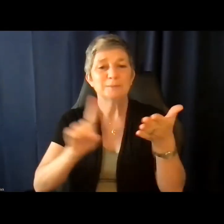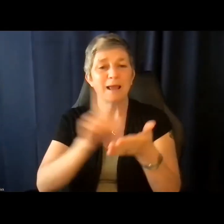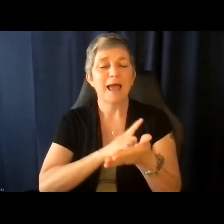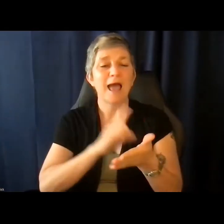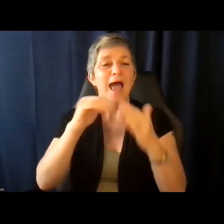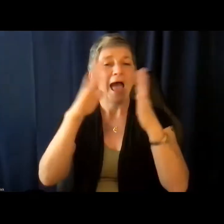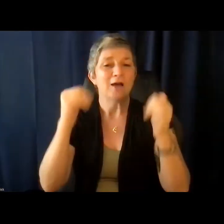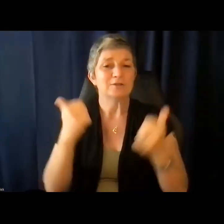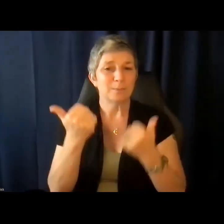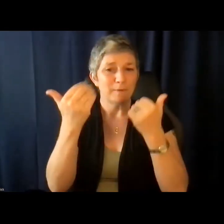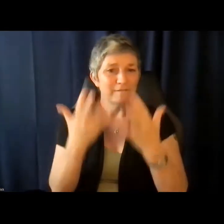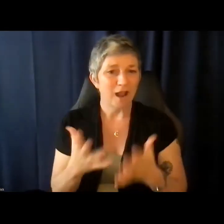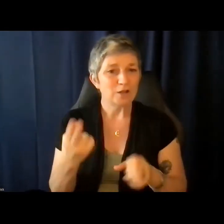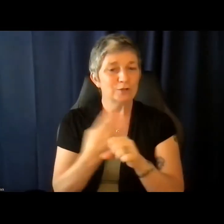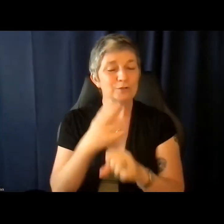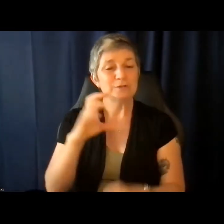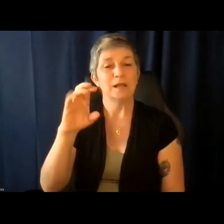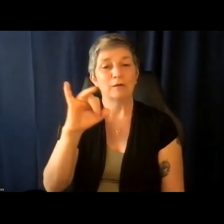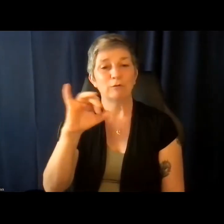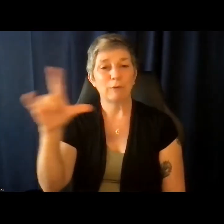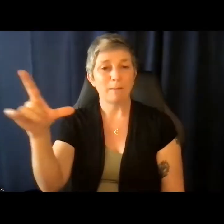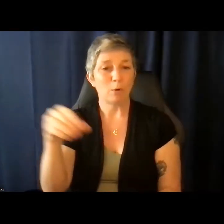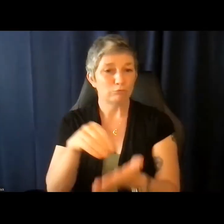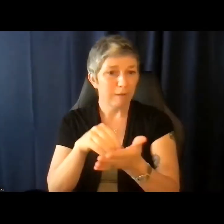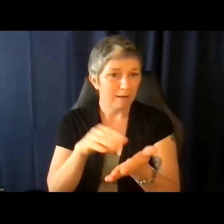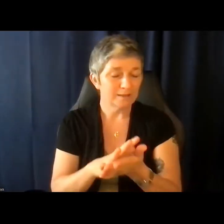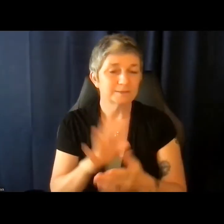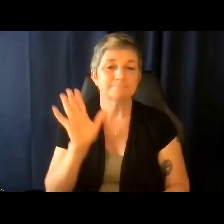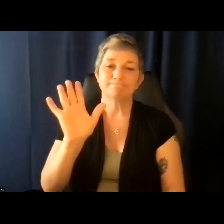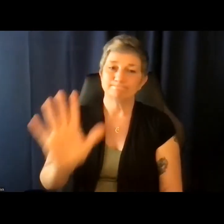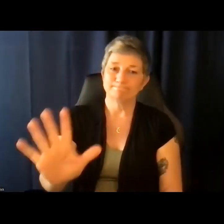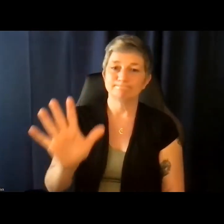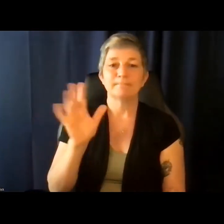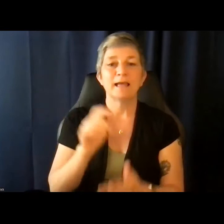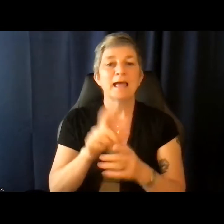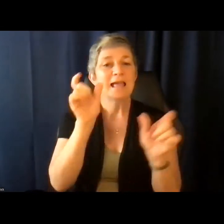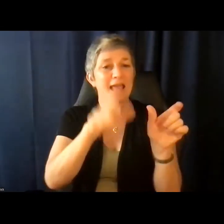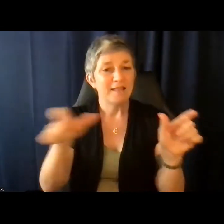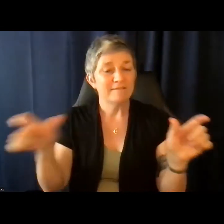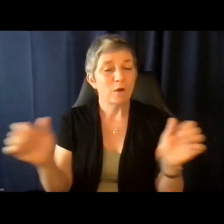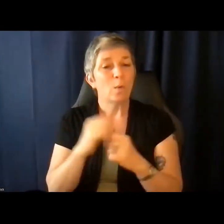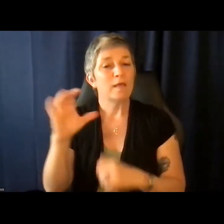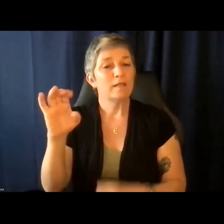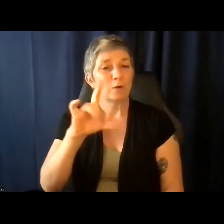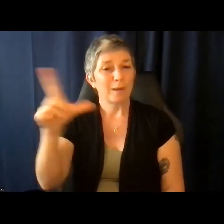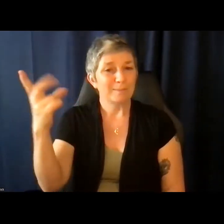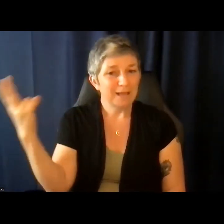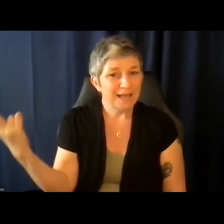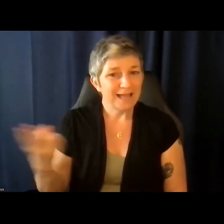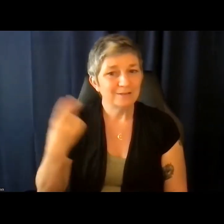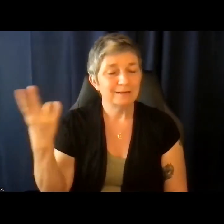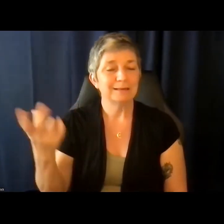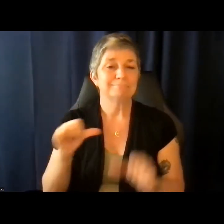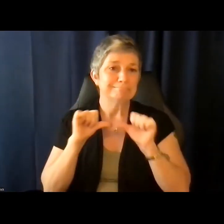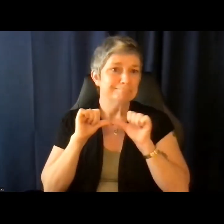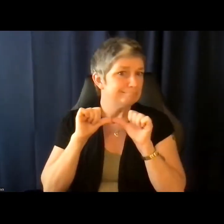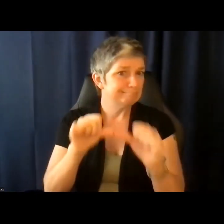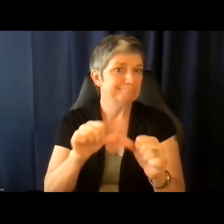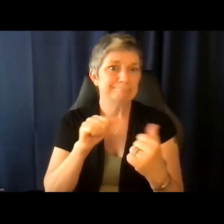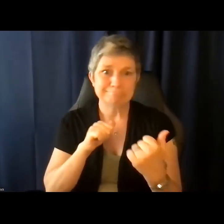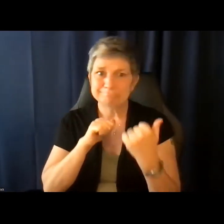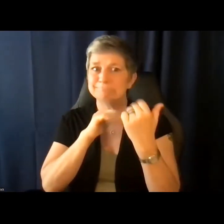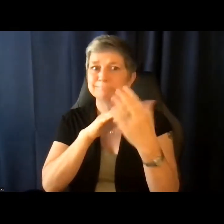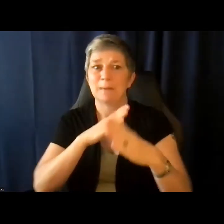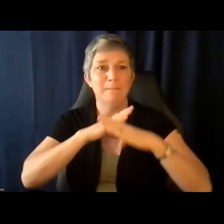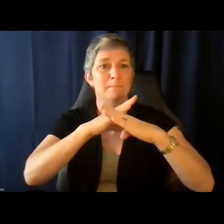on Criminal Records. So folks, listen, individuals with criminal histories consistently face barriers to